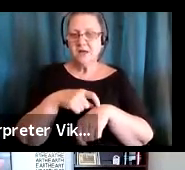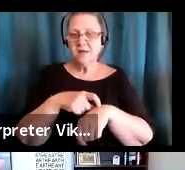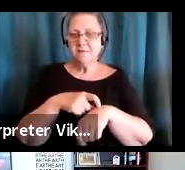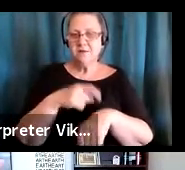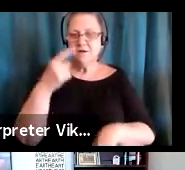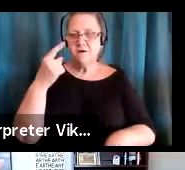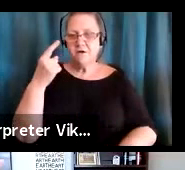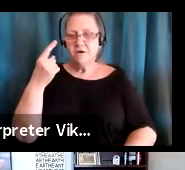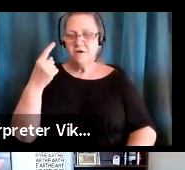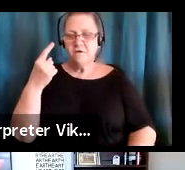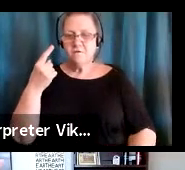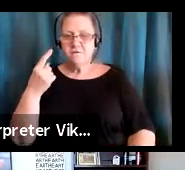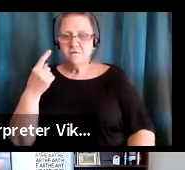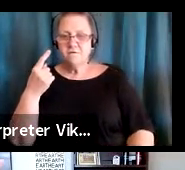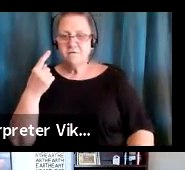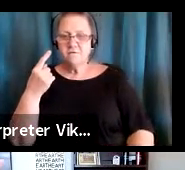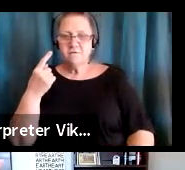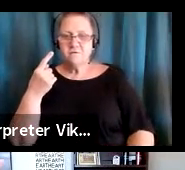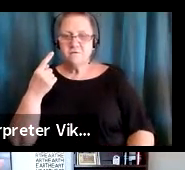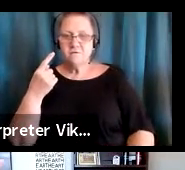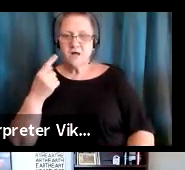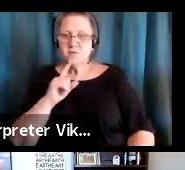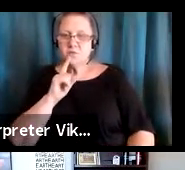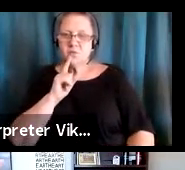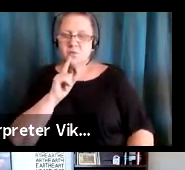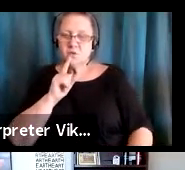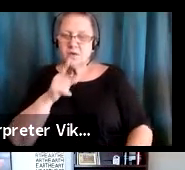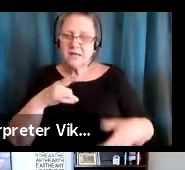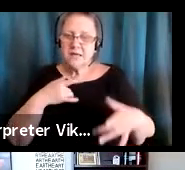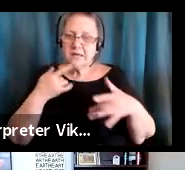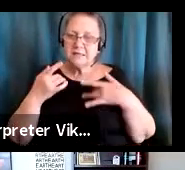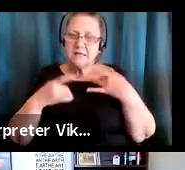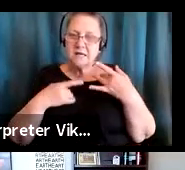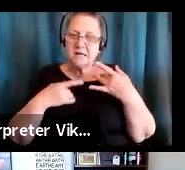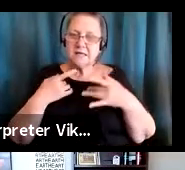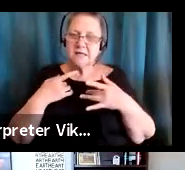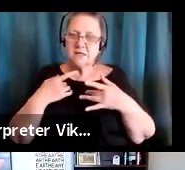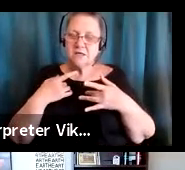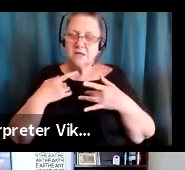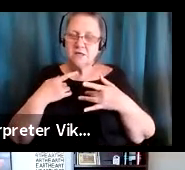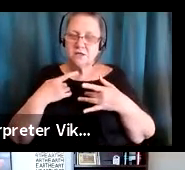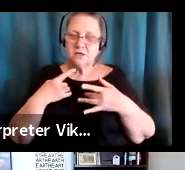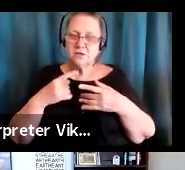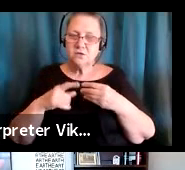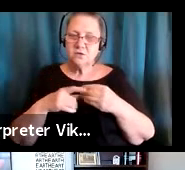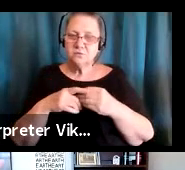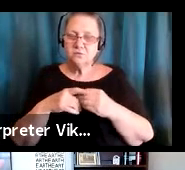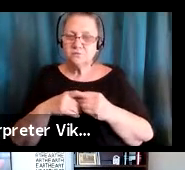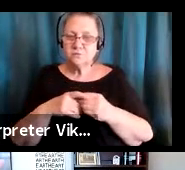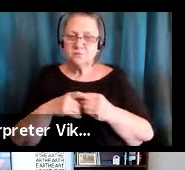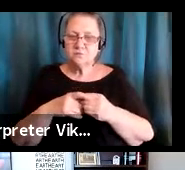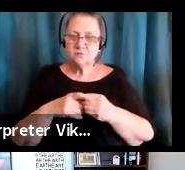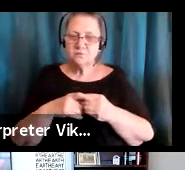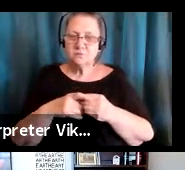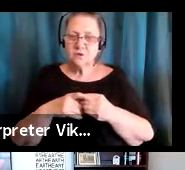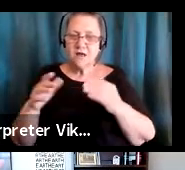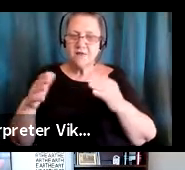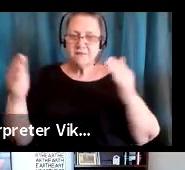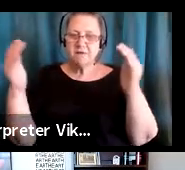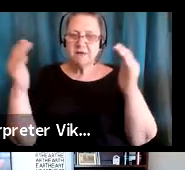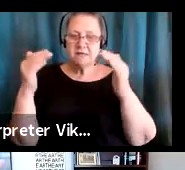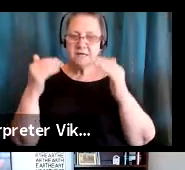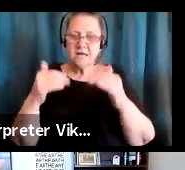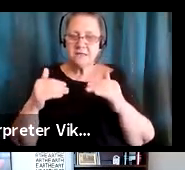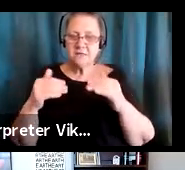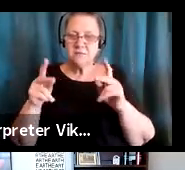I was really excited to hear when we brought on our next presenter, the